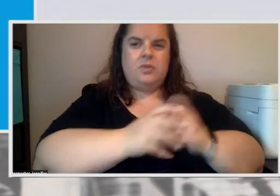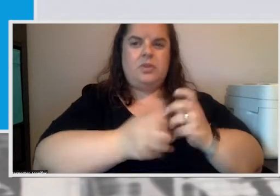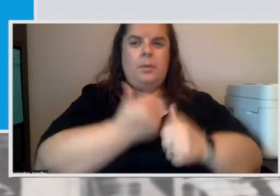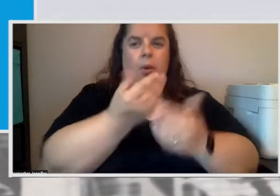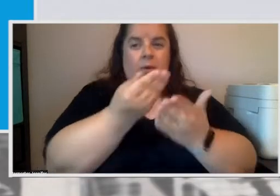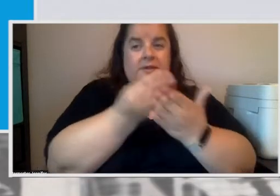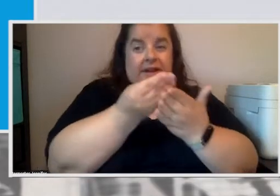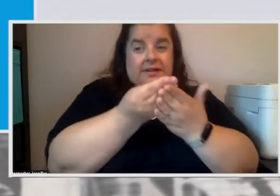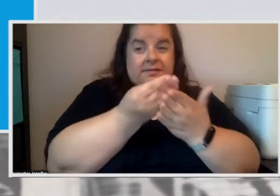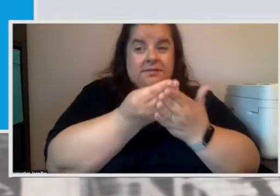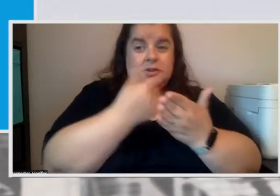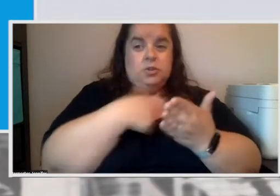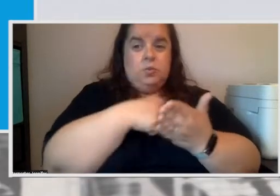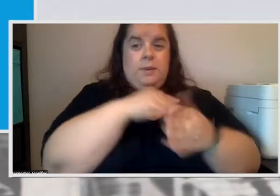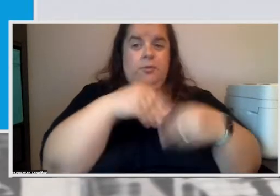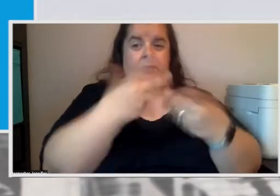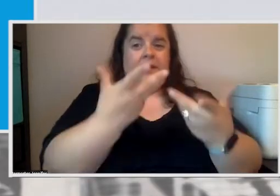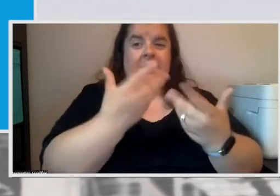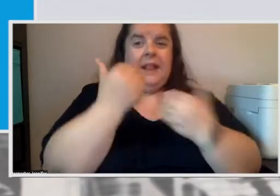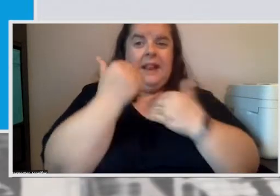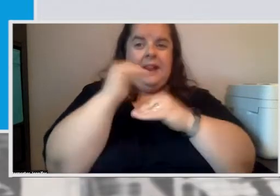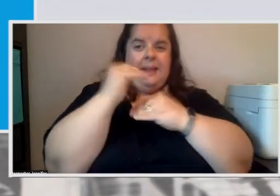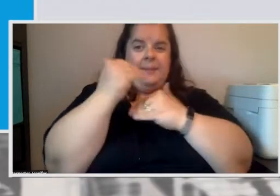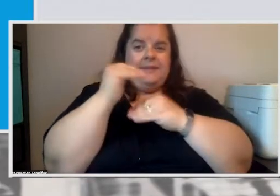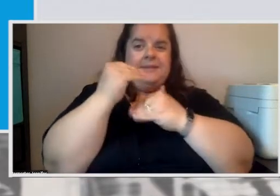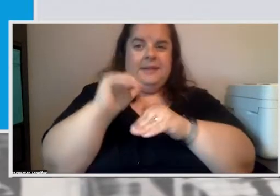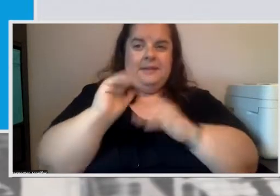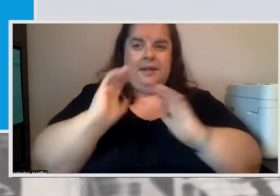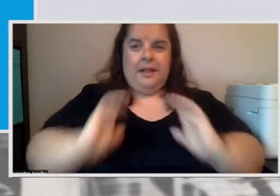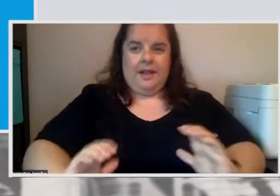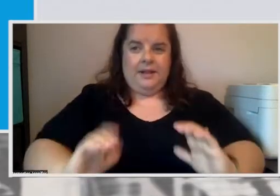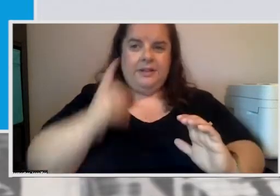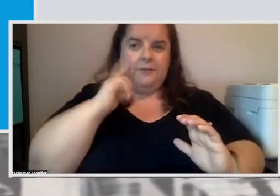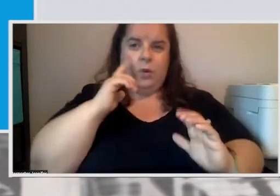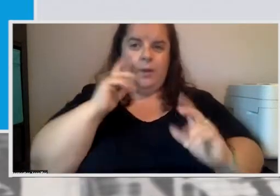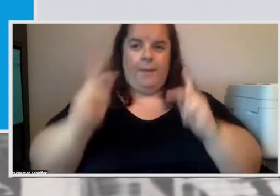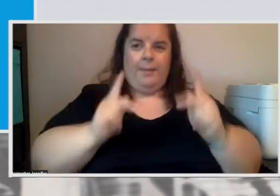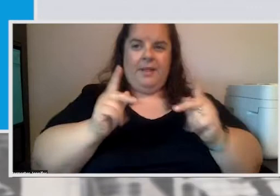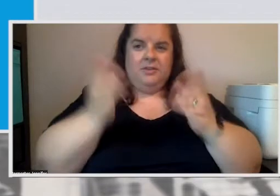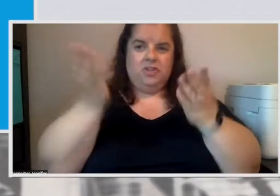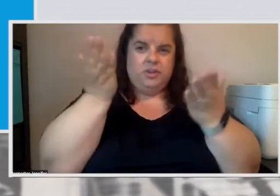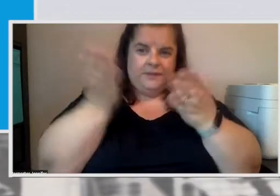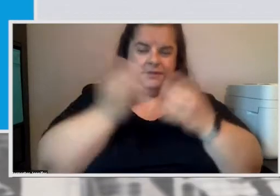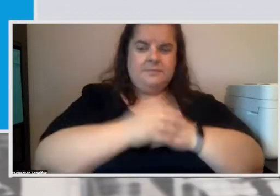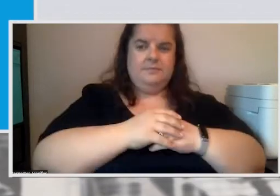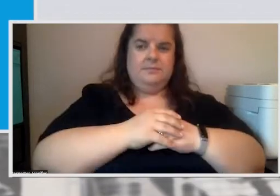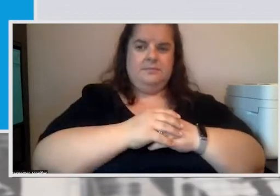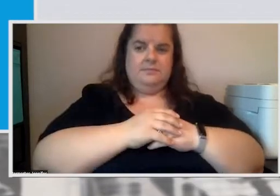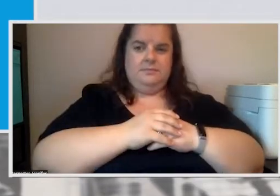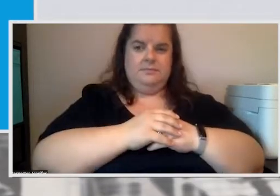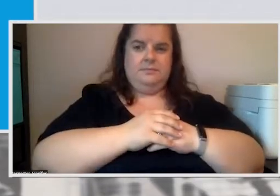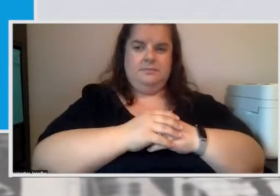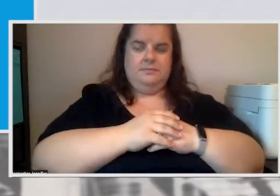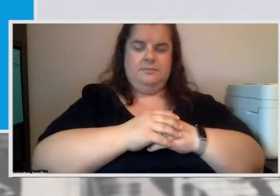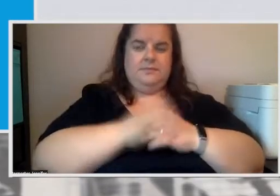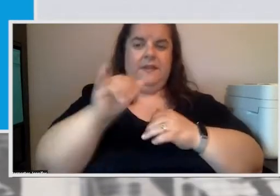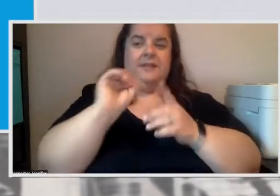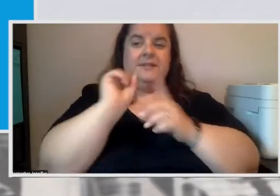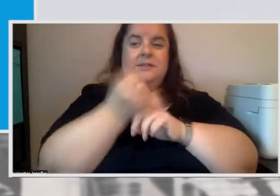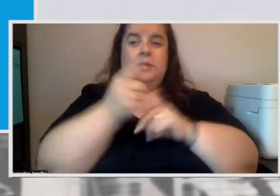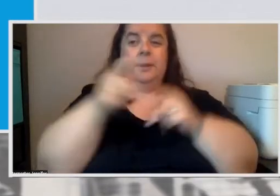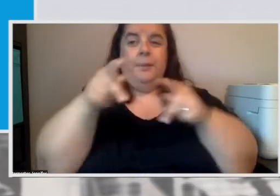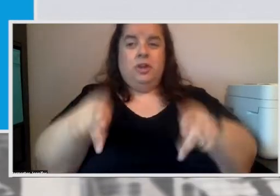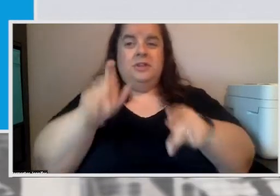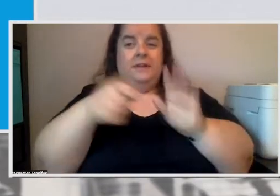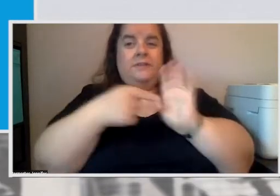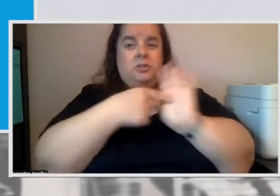we provide is through a limited clientele, right, particularly for public services. So that's a case where the person has to show that